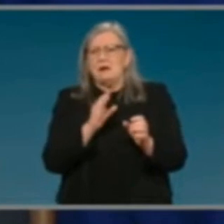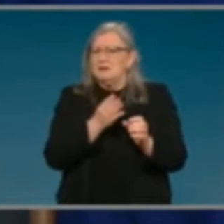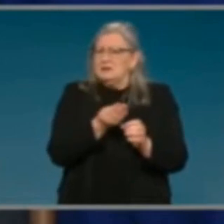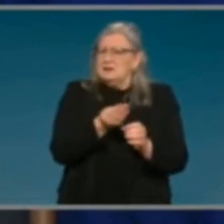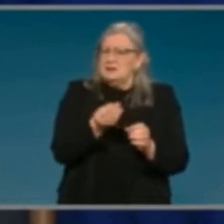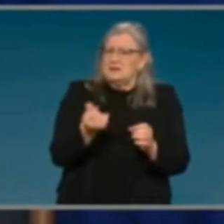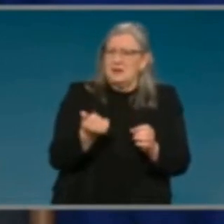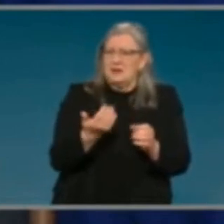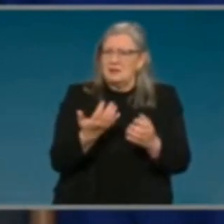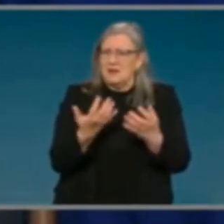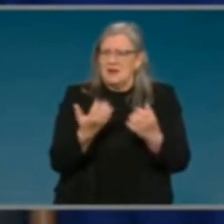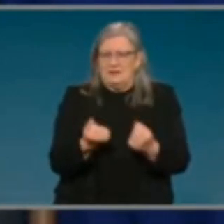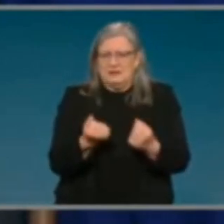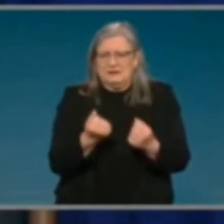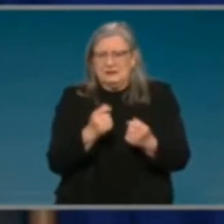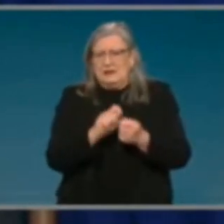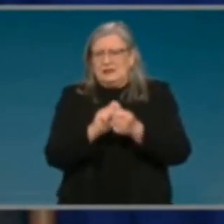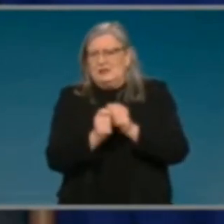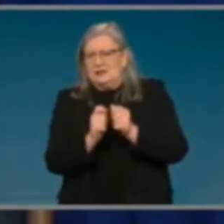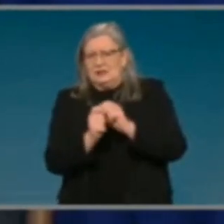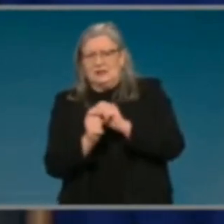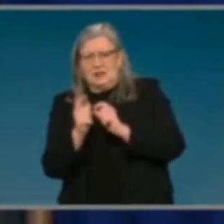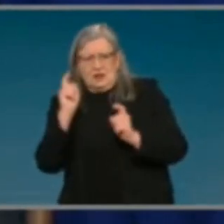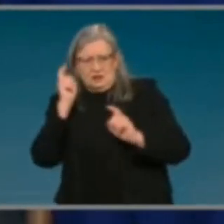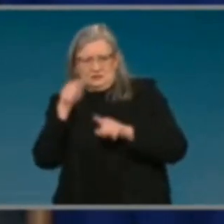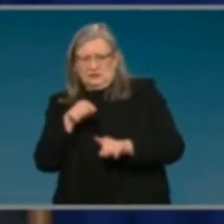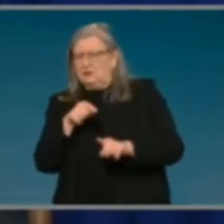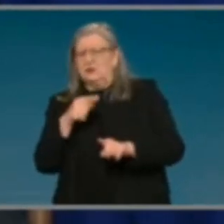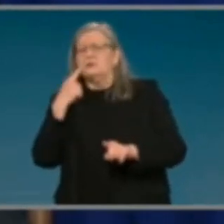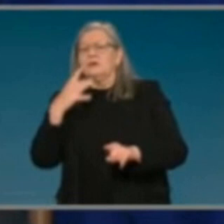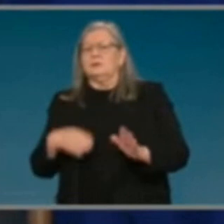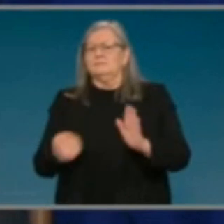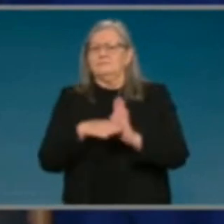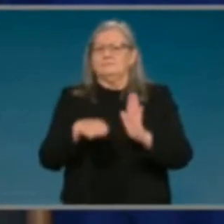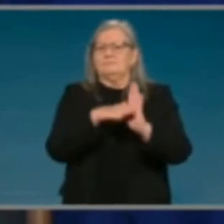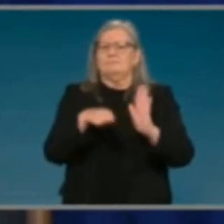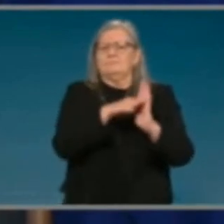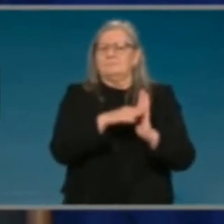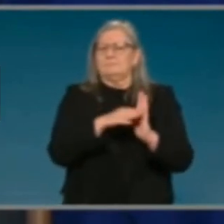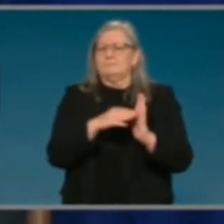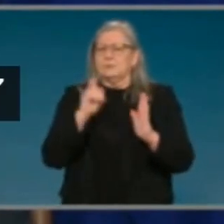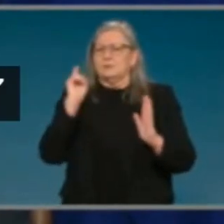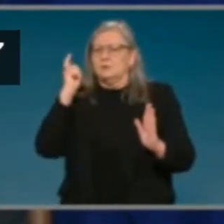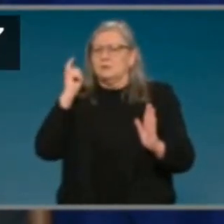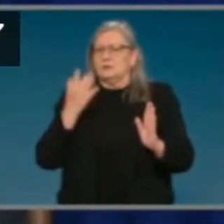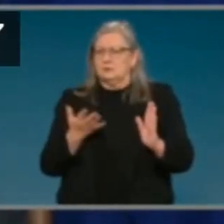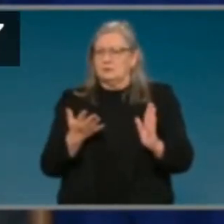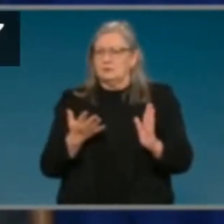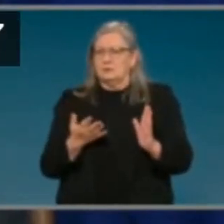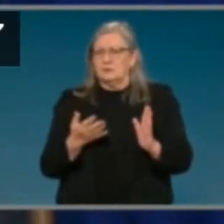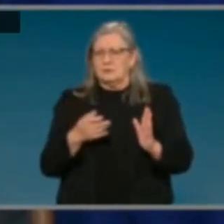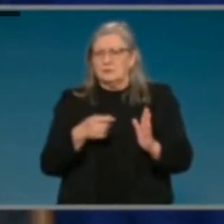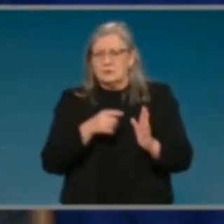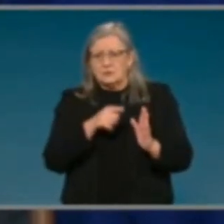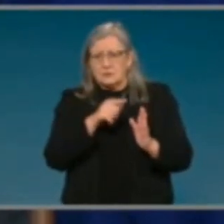variant of concern designation by the World Health Organization. Now, several of those that have been seen, and we've gone through